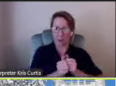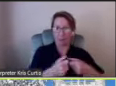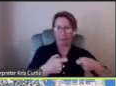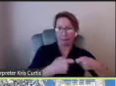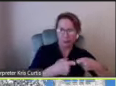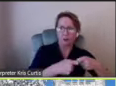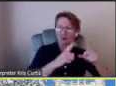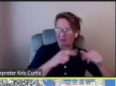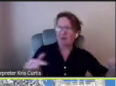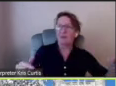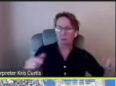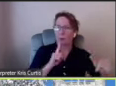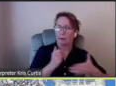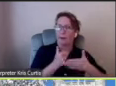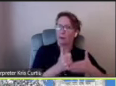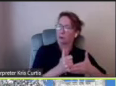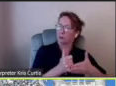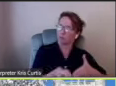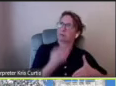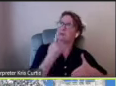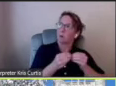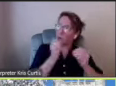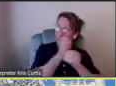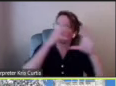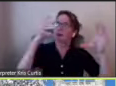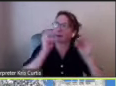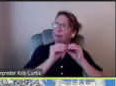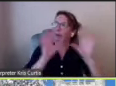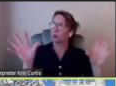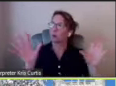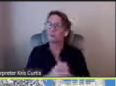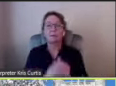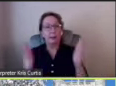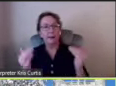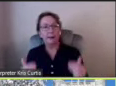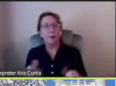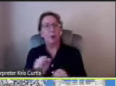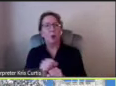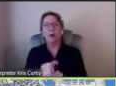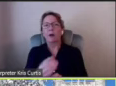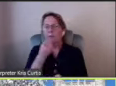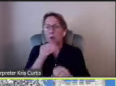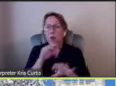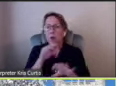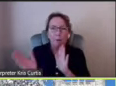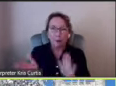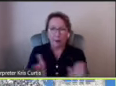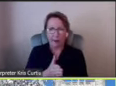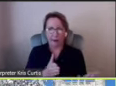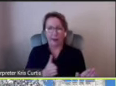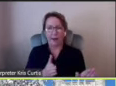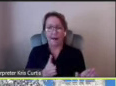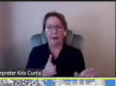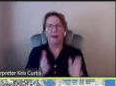data. And the next few slides, really, we can just go through them. We're working on food action planning. The next slide